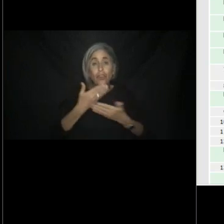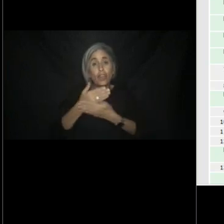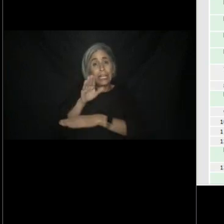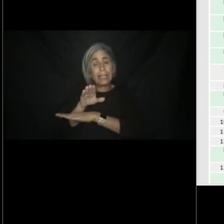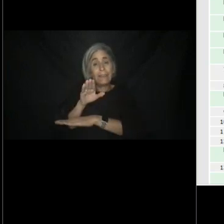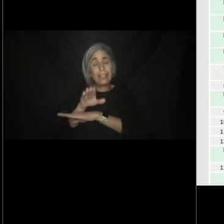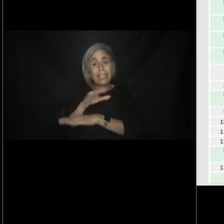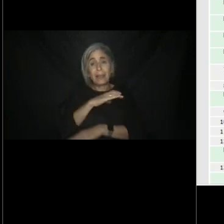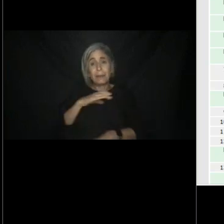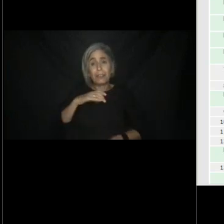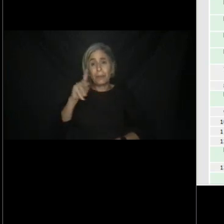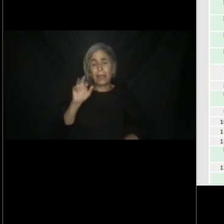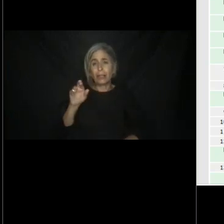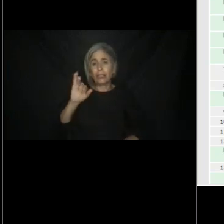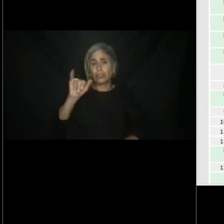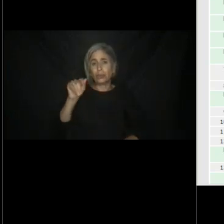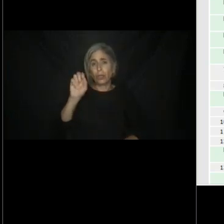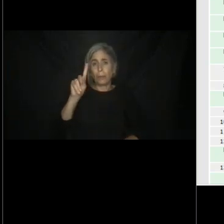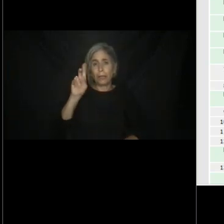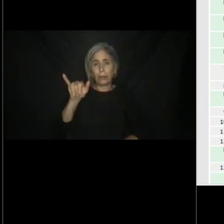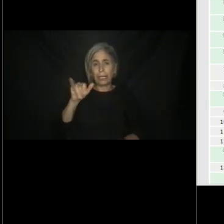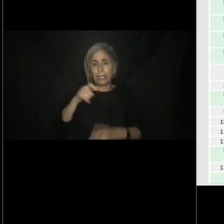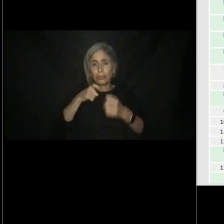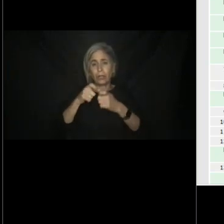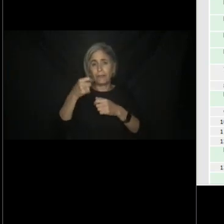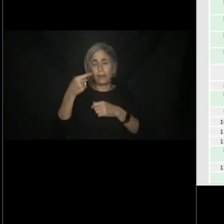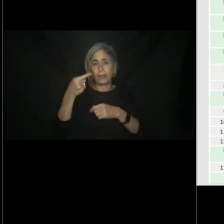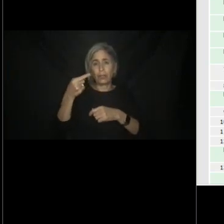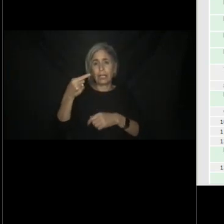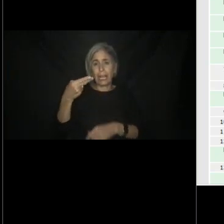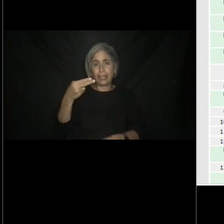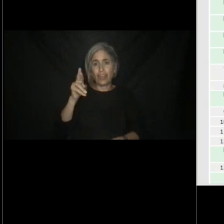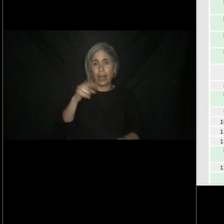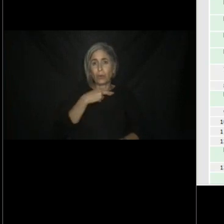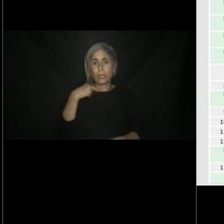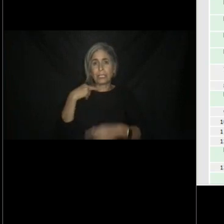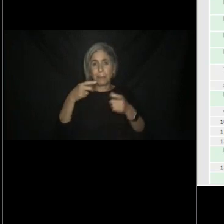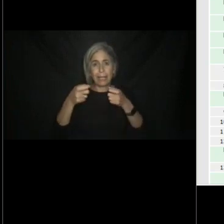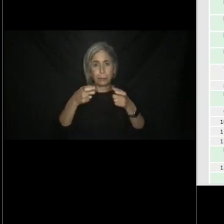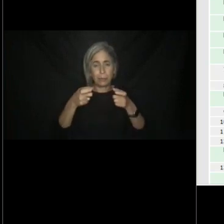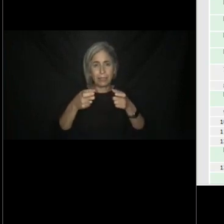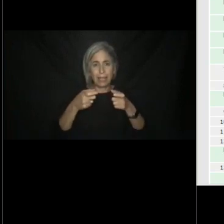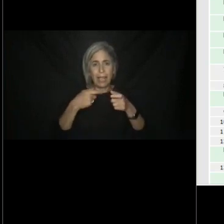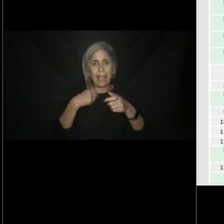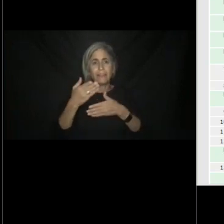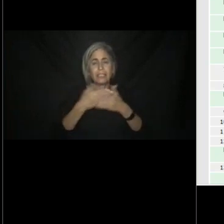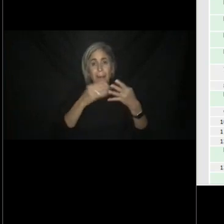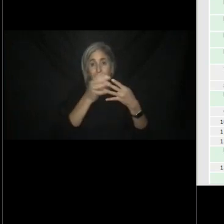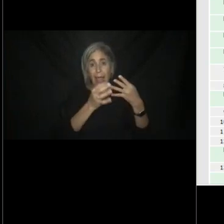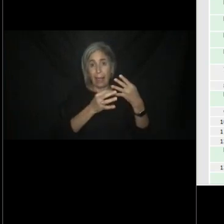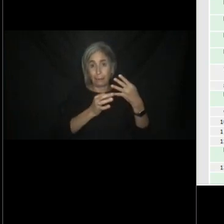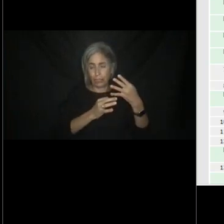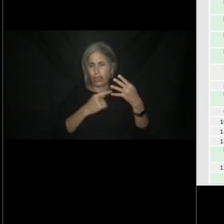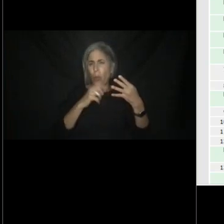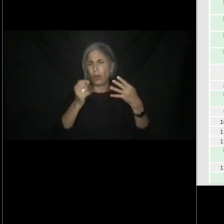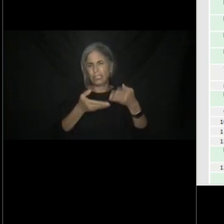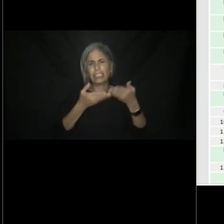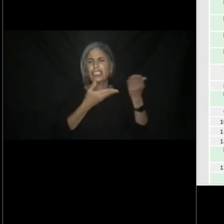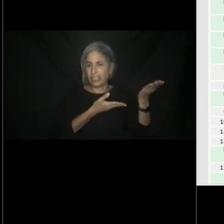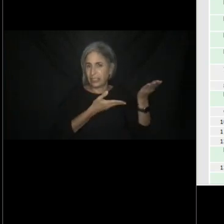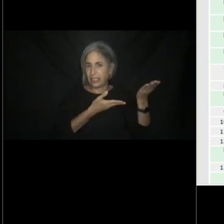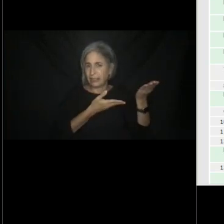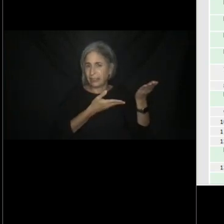and Commissioners. Julie Oldbury, Director of Human Resources and Risk Management. I have just a couple of options or suggestions to